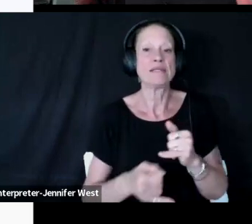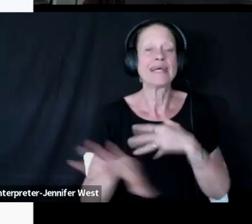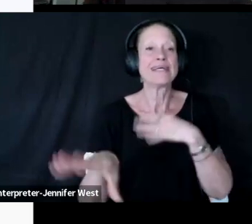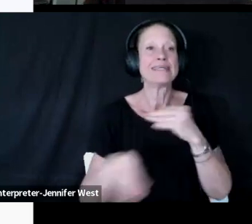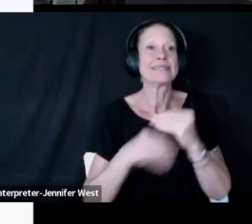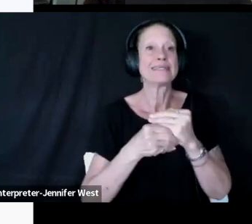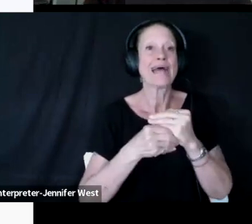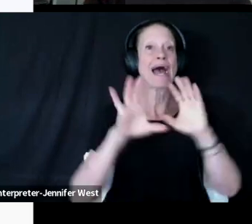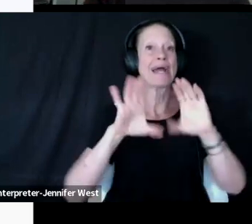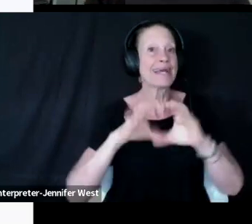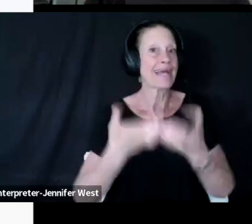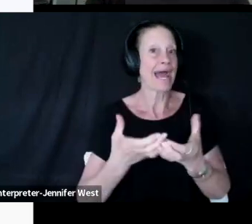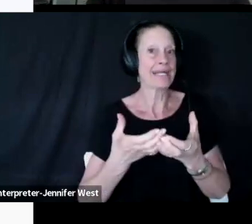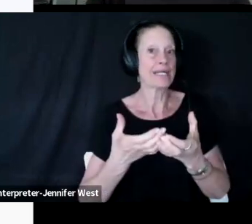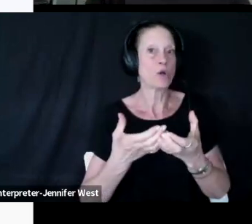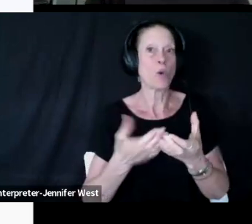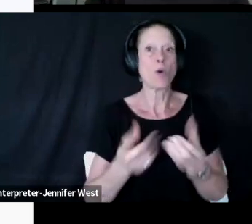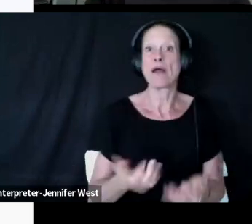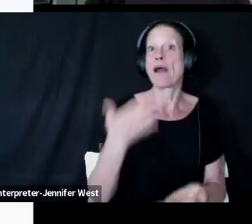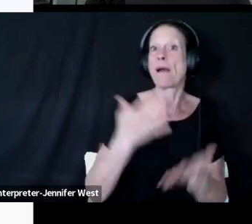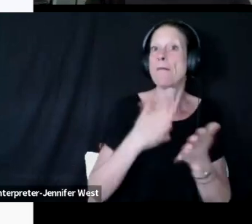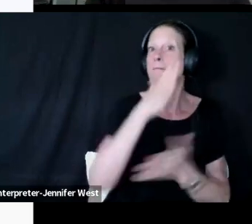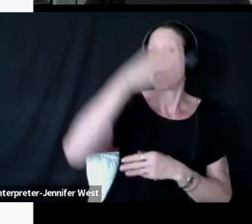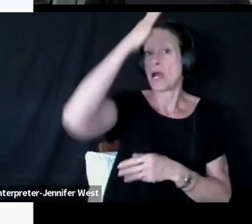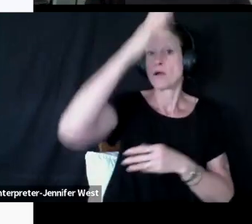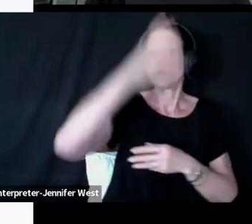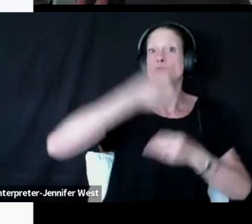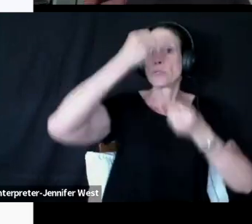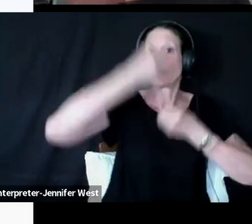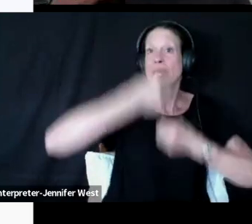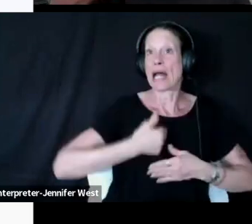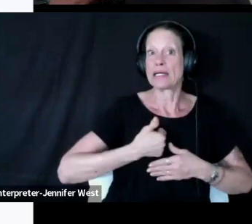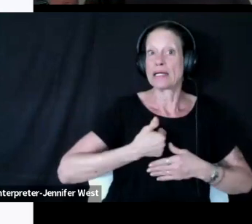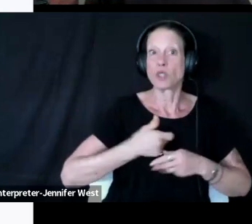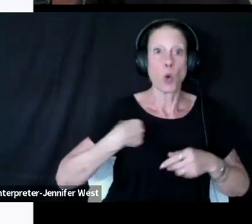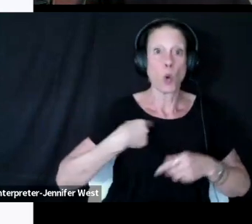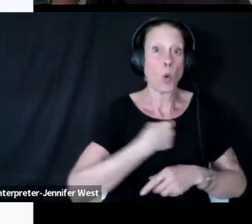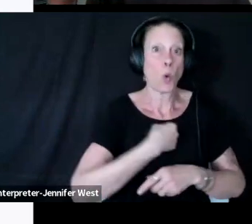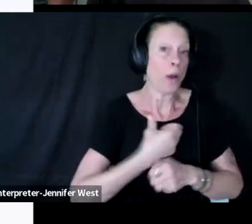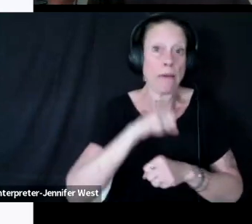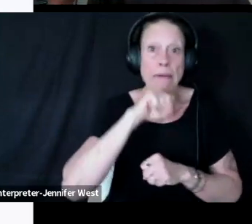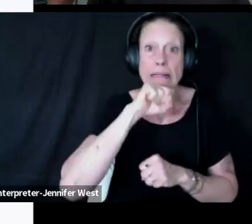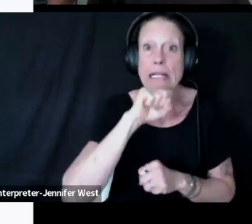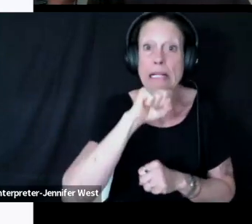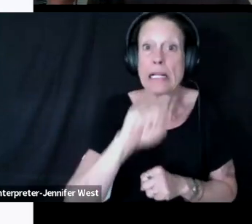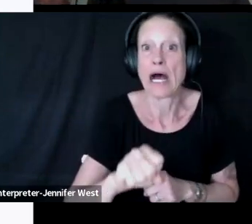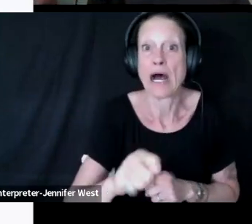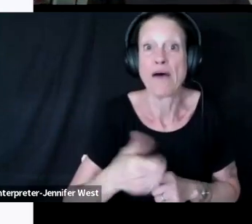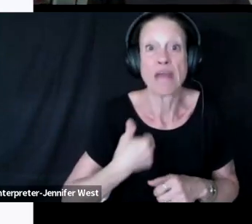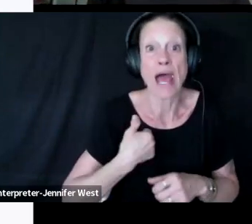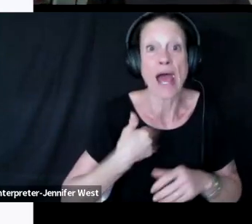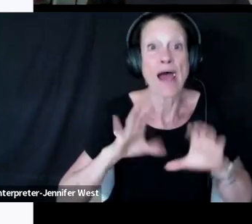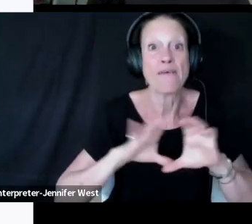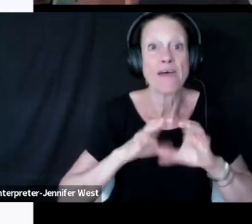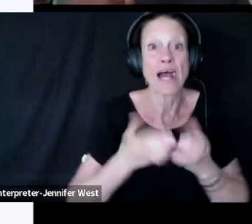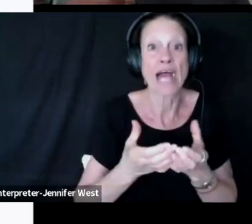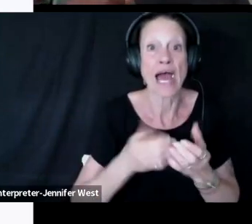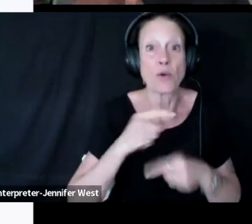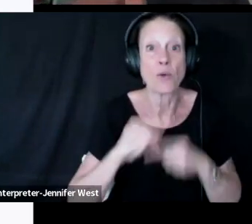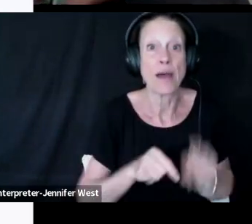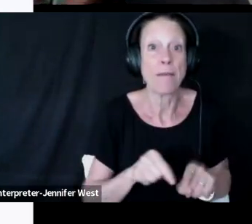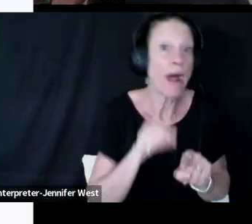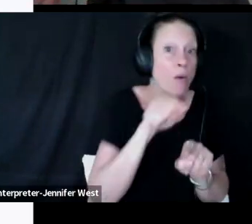is parents would kept saying to us, we would love to, do you have a category about this? Or do you